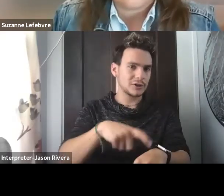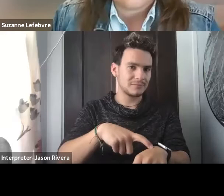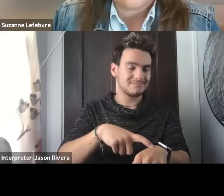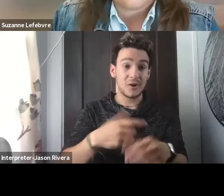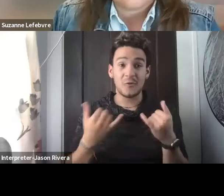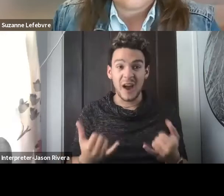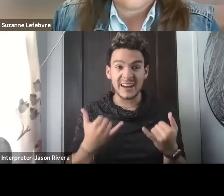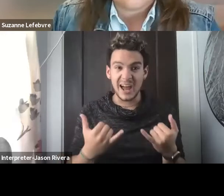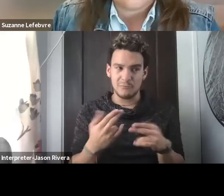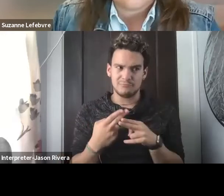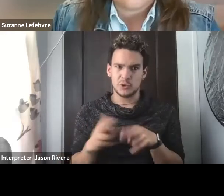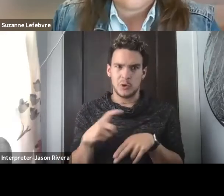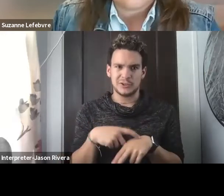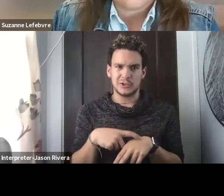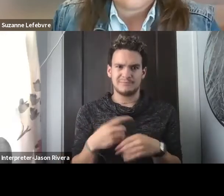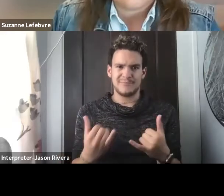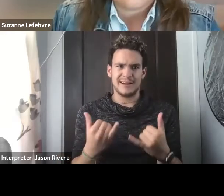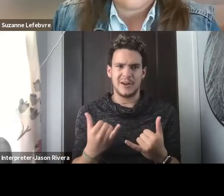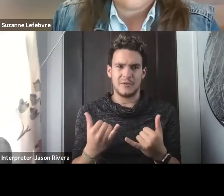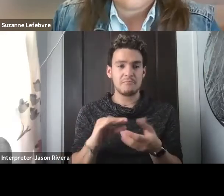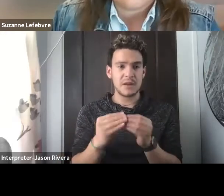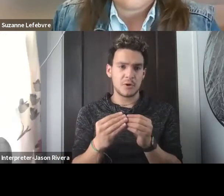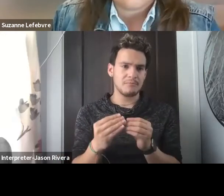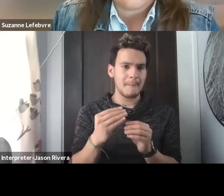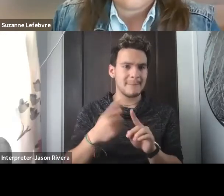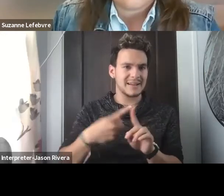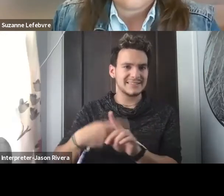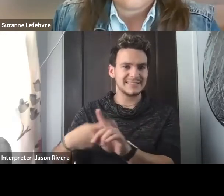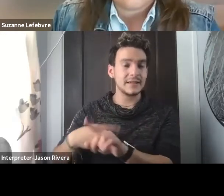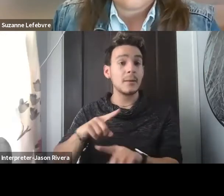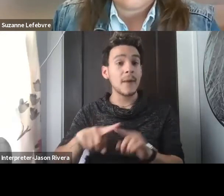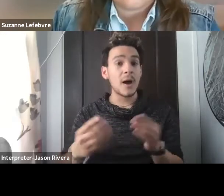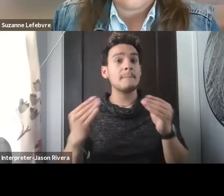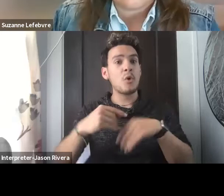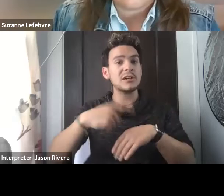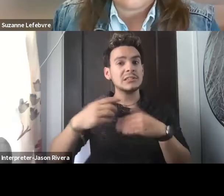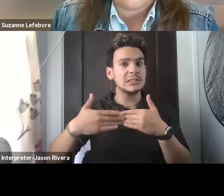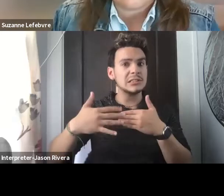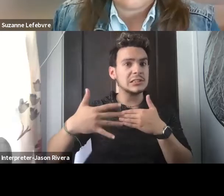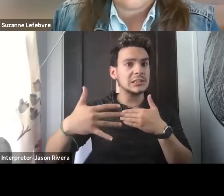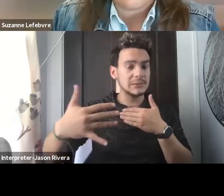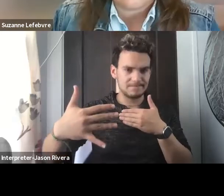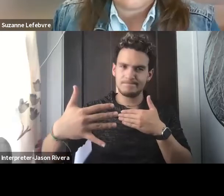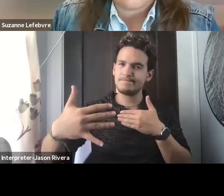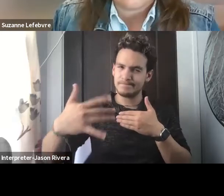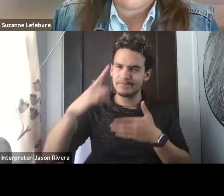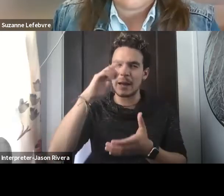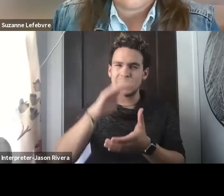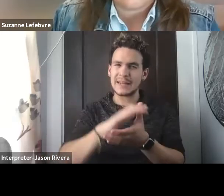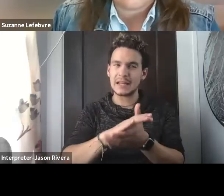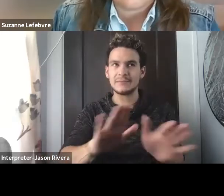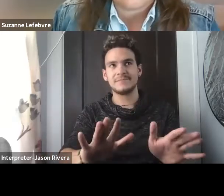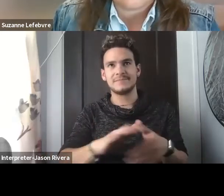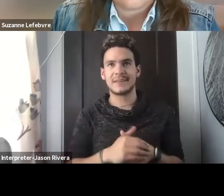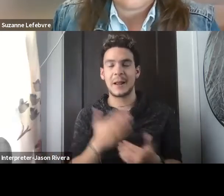in relatively a short-term basis, a number of months, but when you start to get longer term, I really believe, and I guess that's